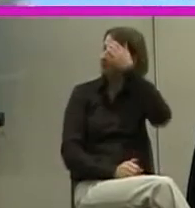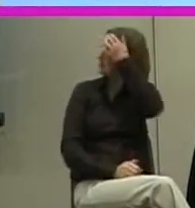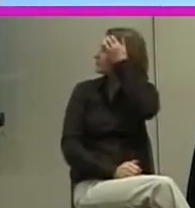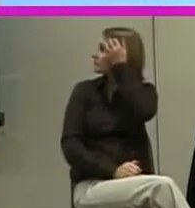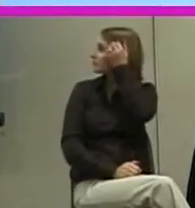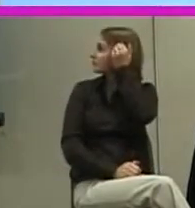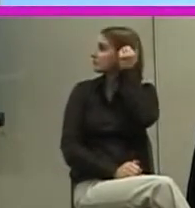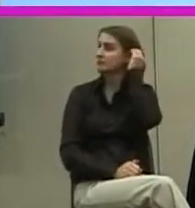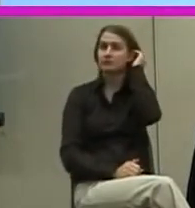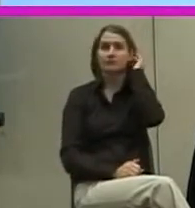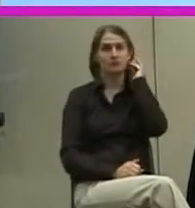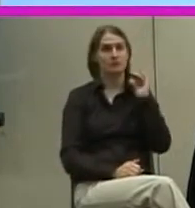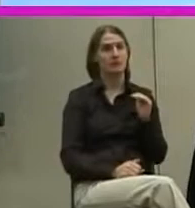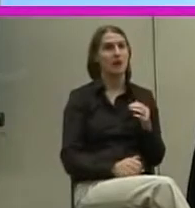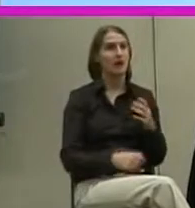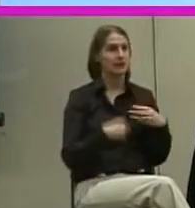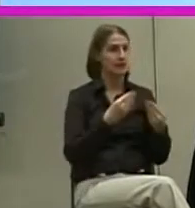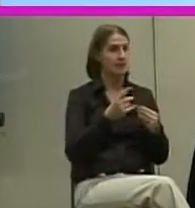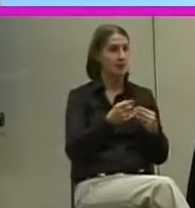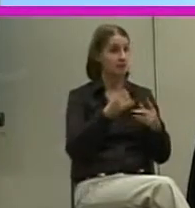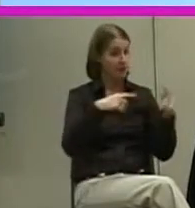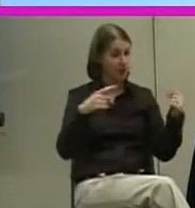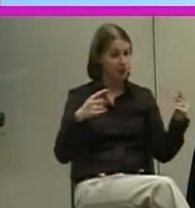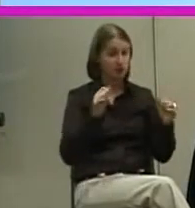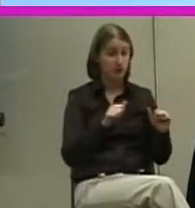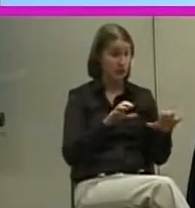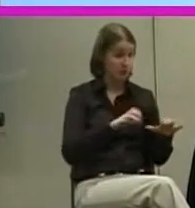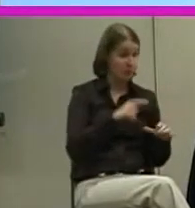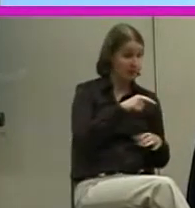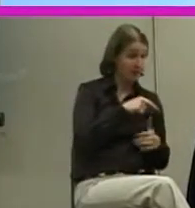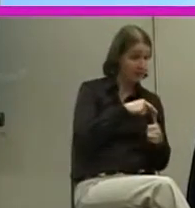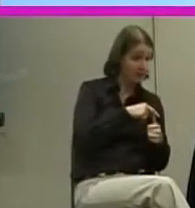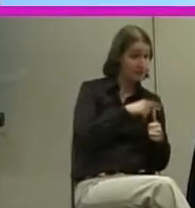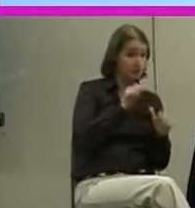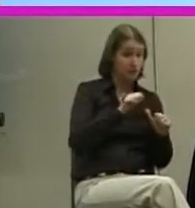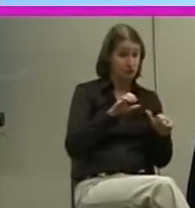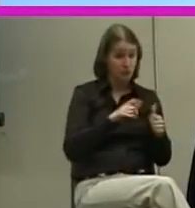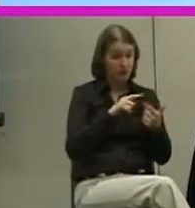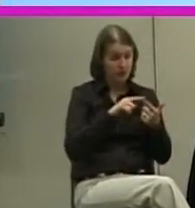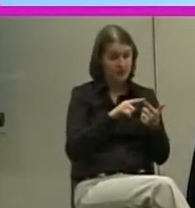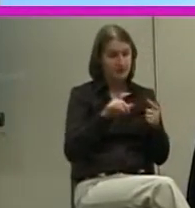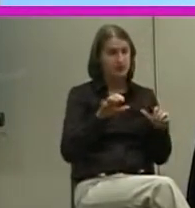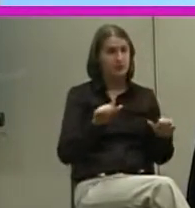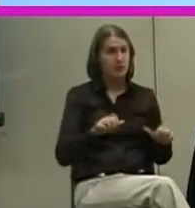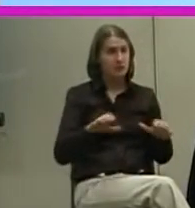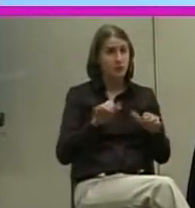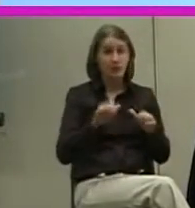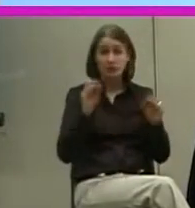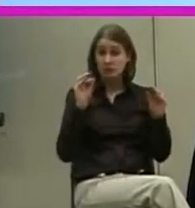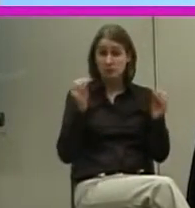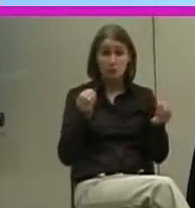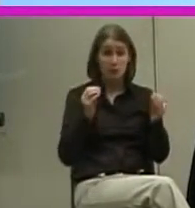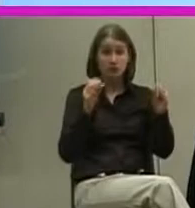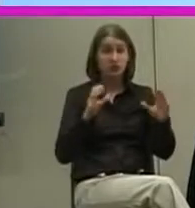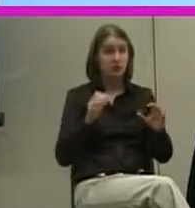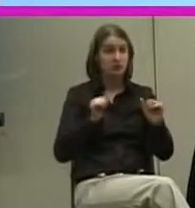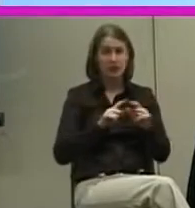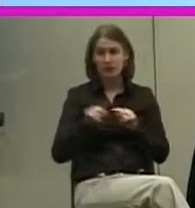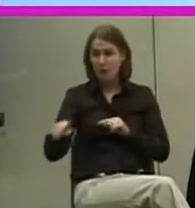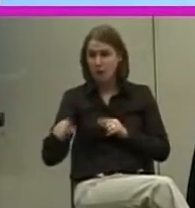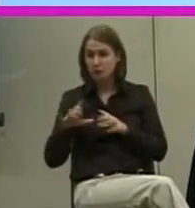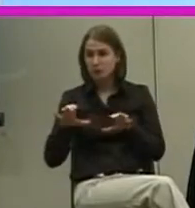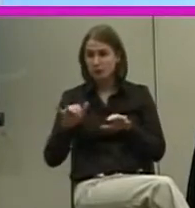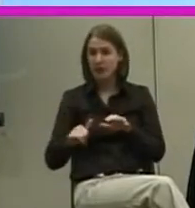I give them a set of variations then. You could do it like this, you could do it like that, you could walk away, you could tell teachers, no teacher there, you could go over here and do this, you could count